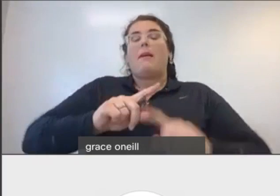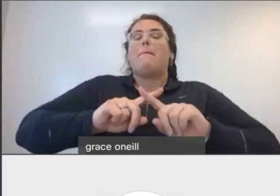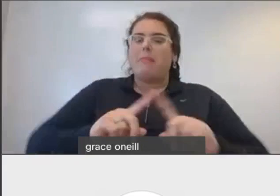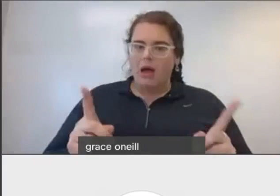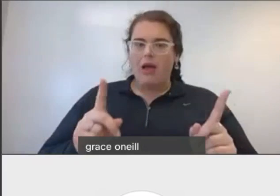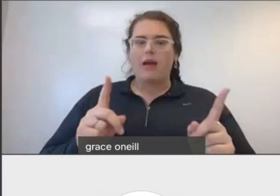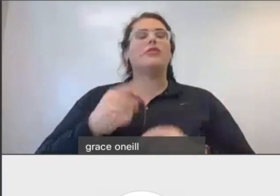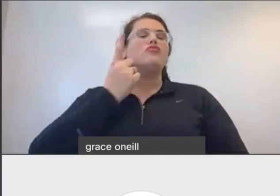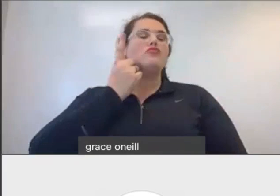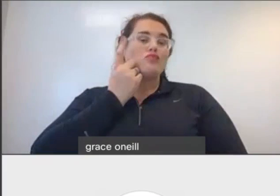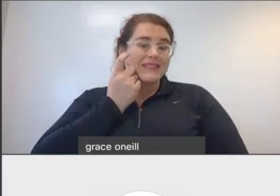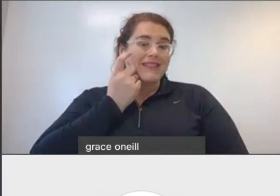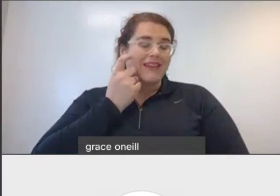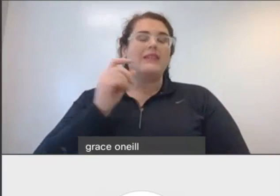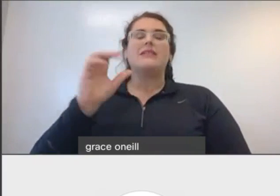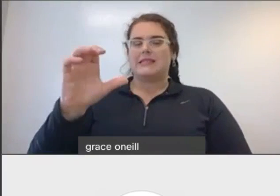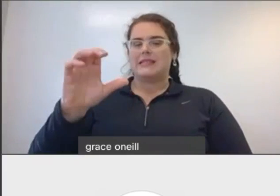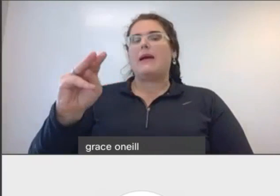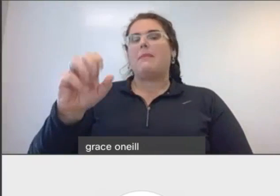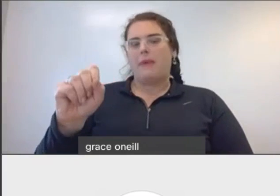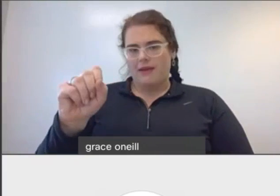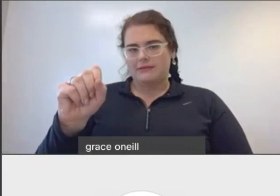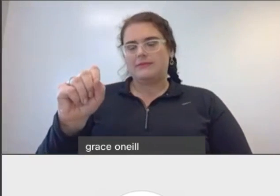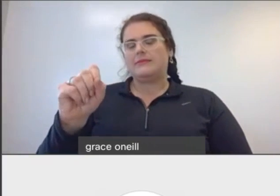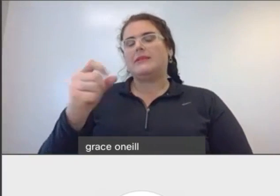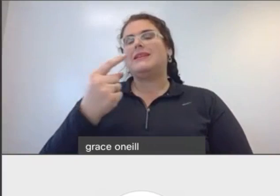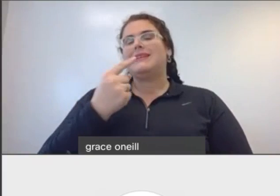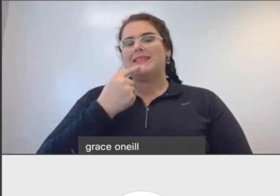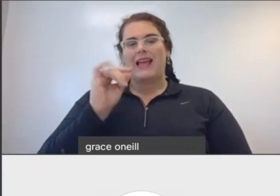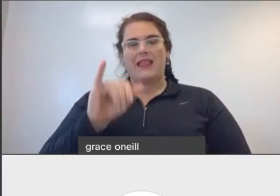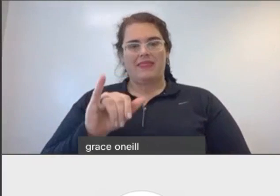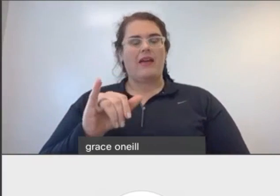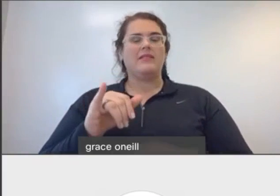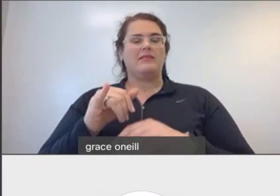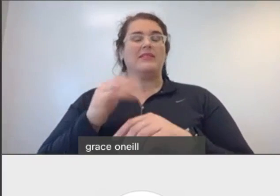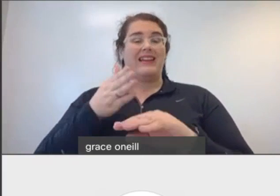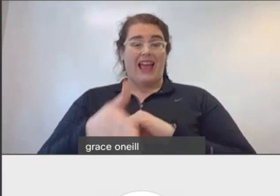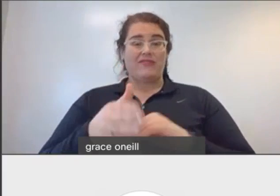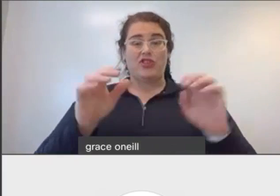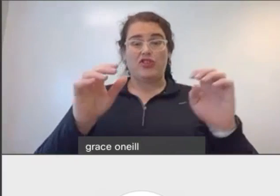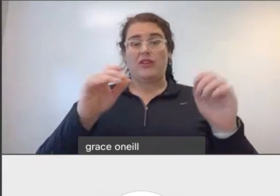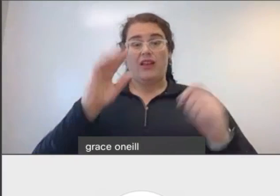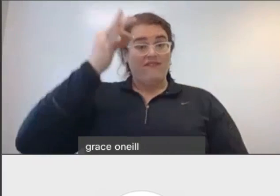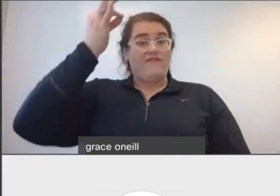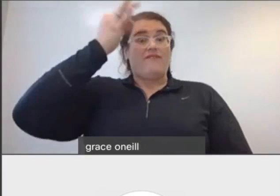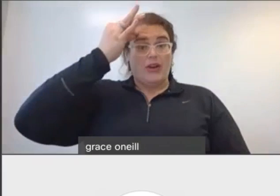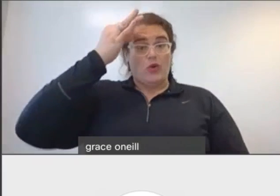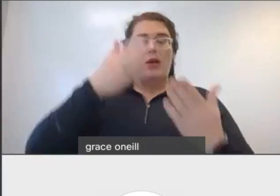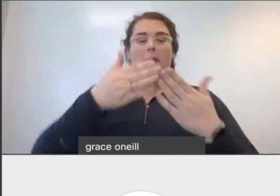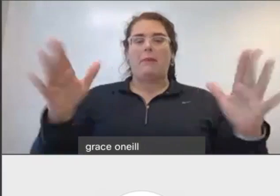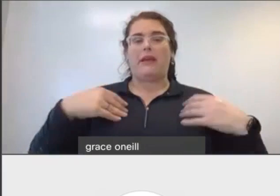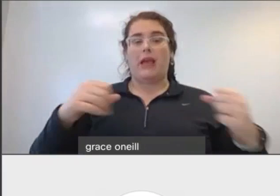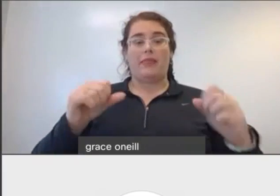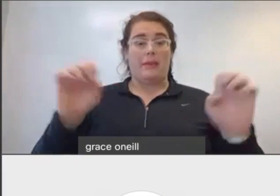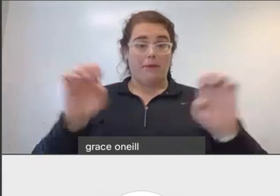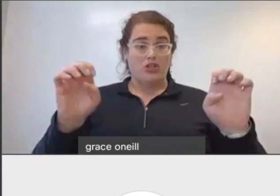have said that 6 months following the end of the federal public health